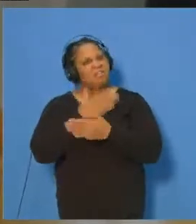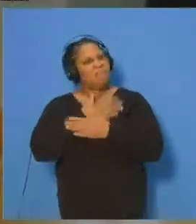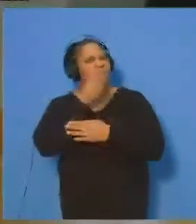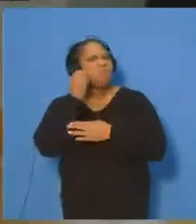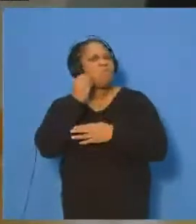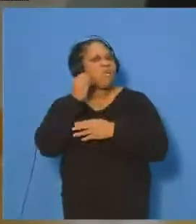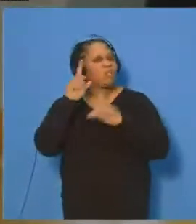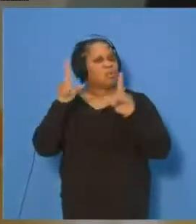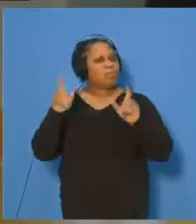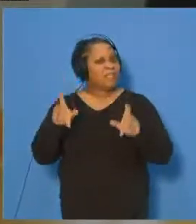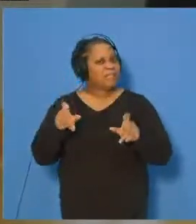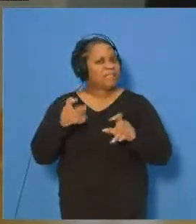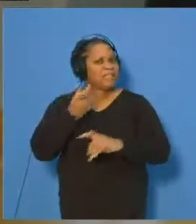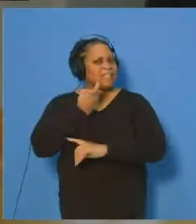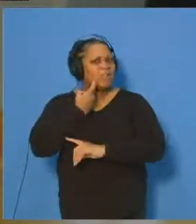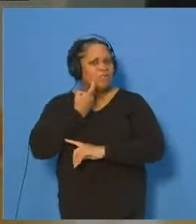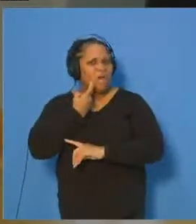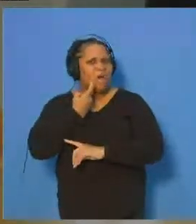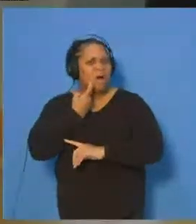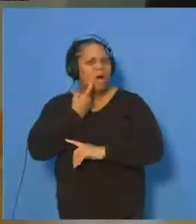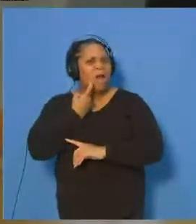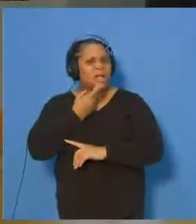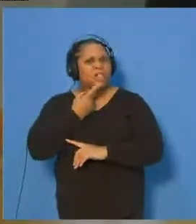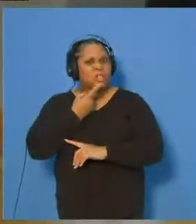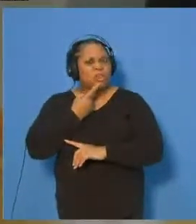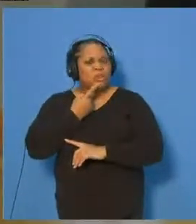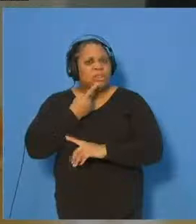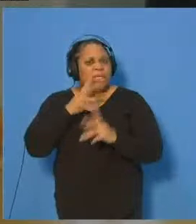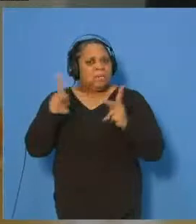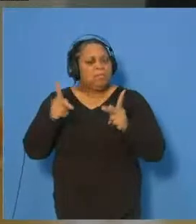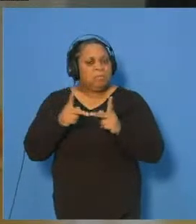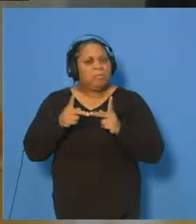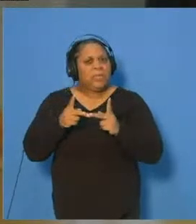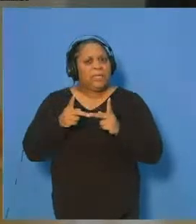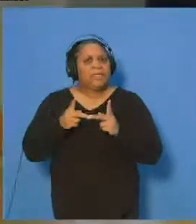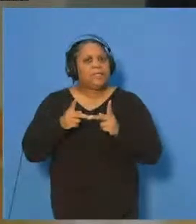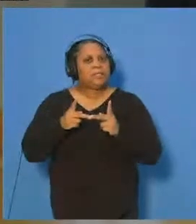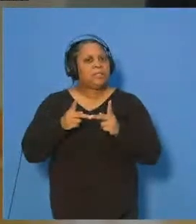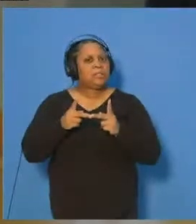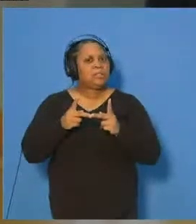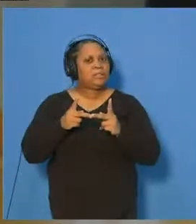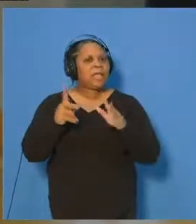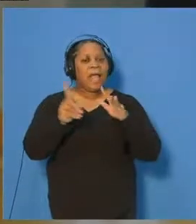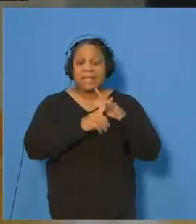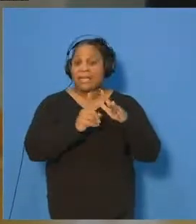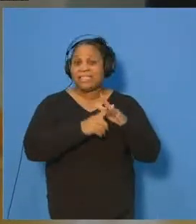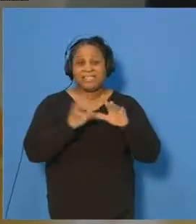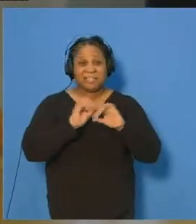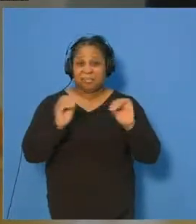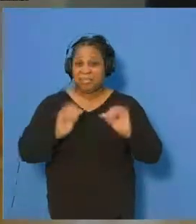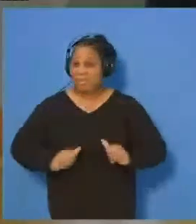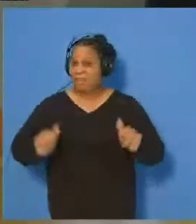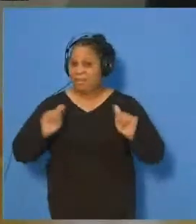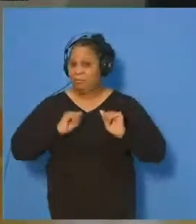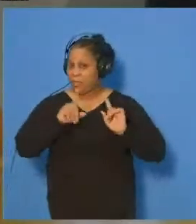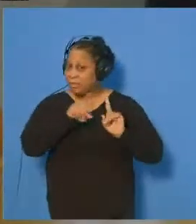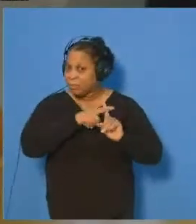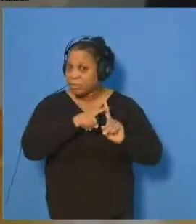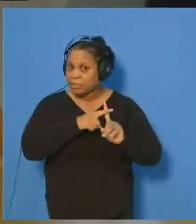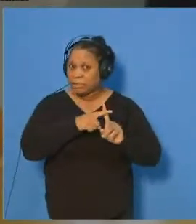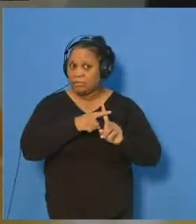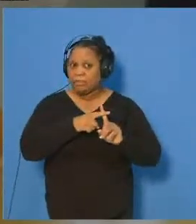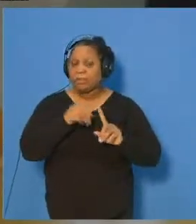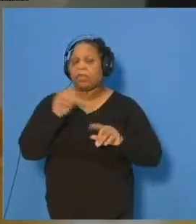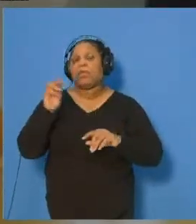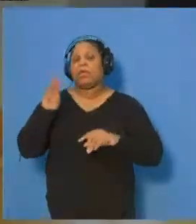tested so far? Correct. And I think you said they were the places that had cases, but that none had residents that tested positive. Is that correct? No, I